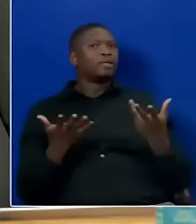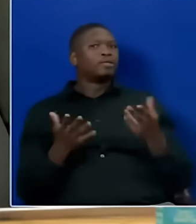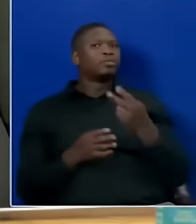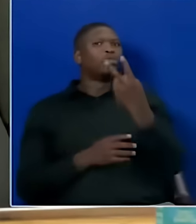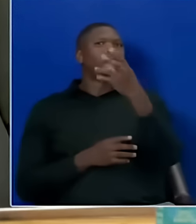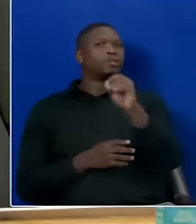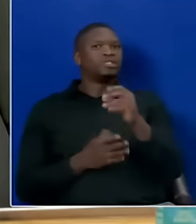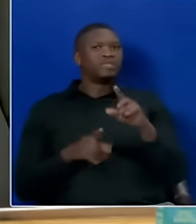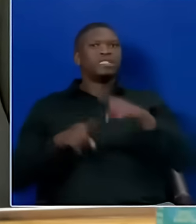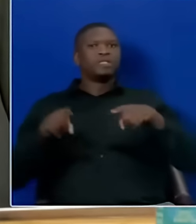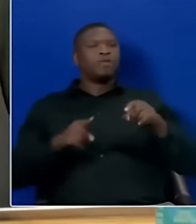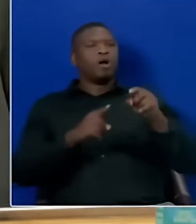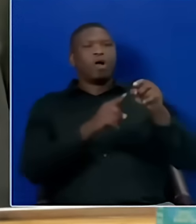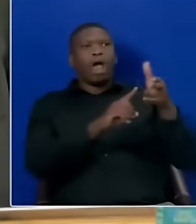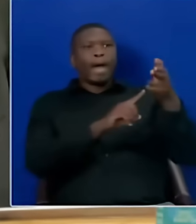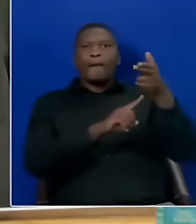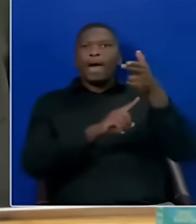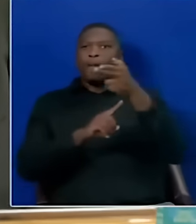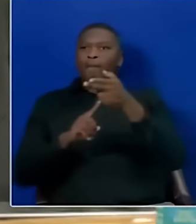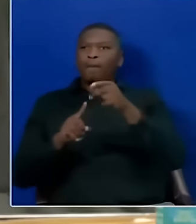That is correct, Commissioners.